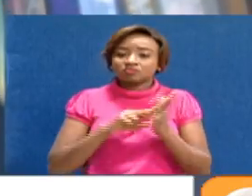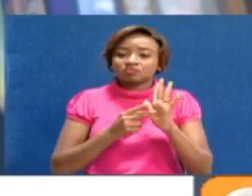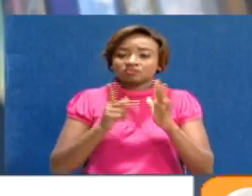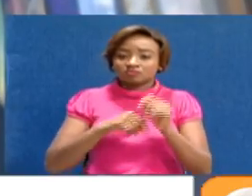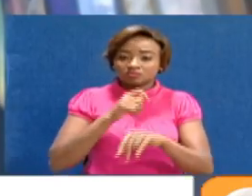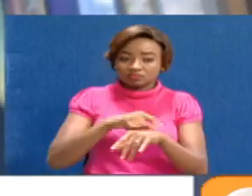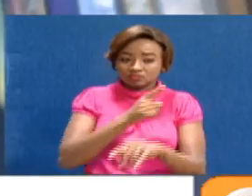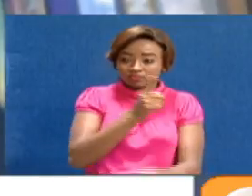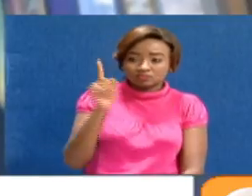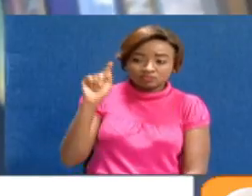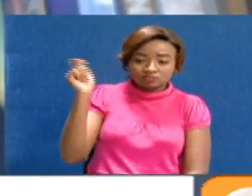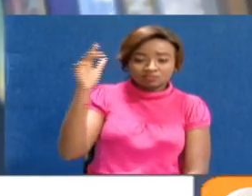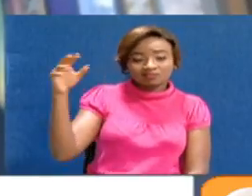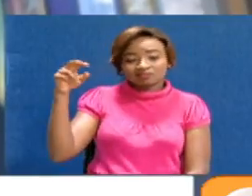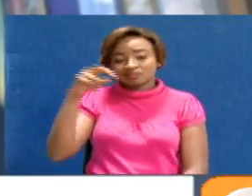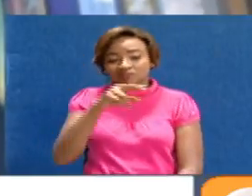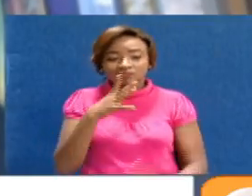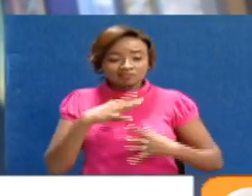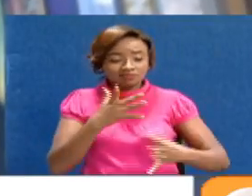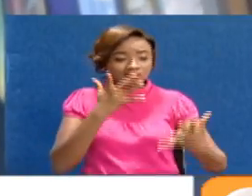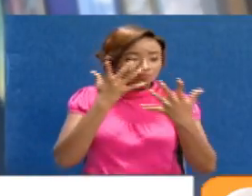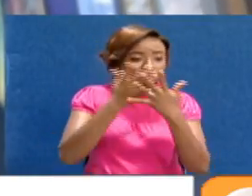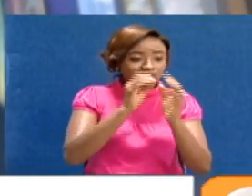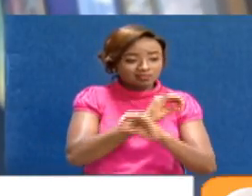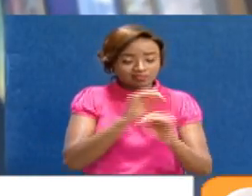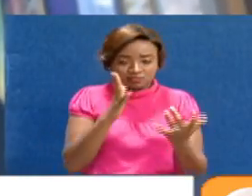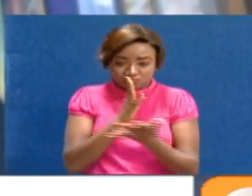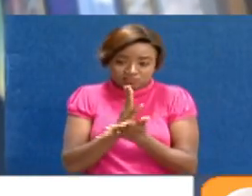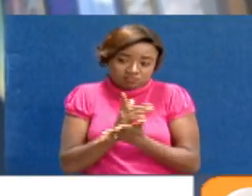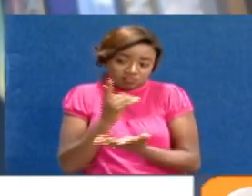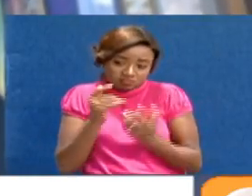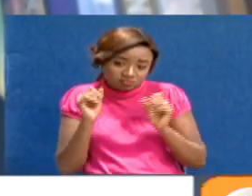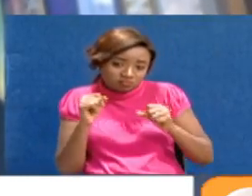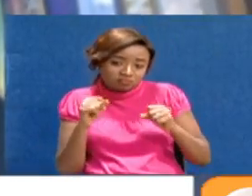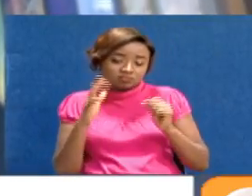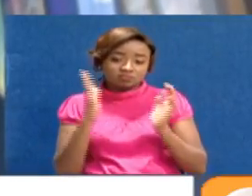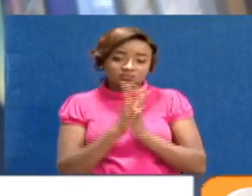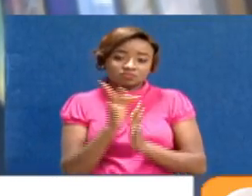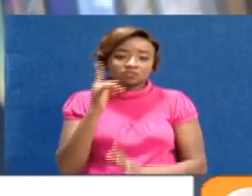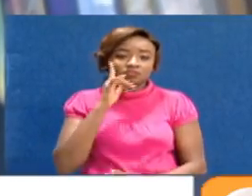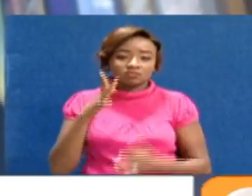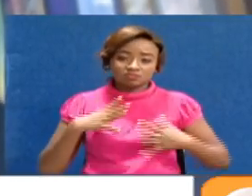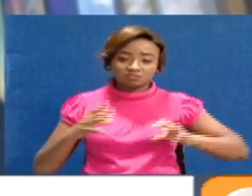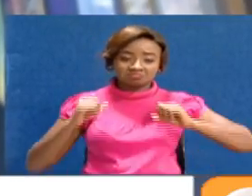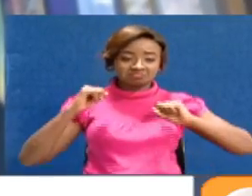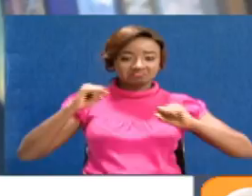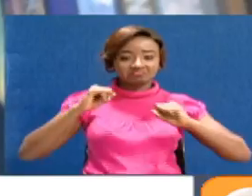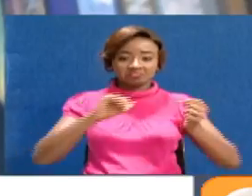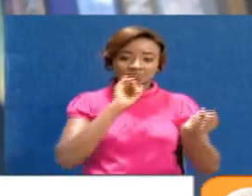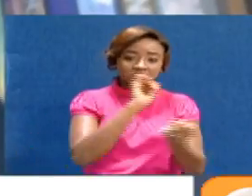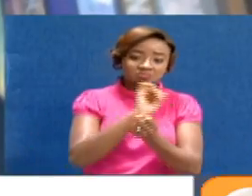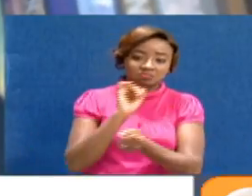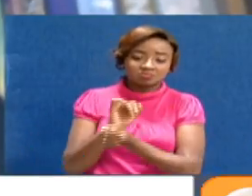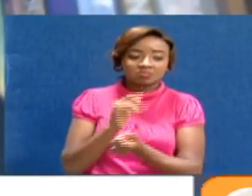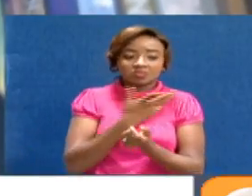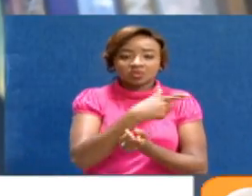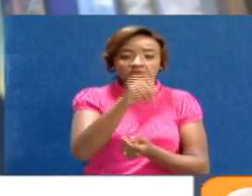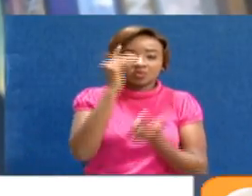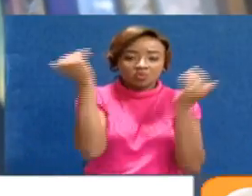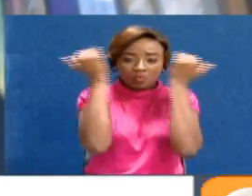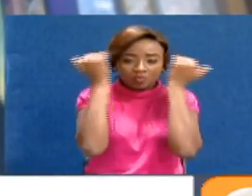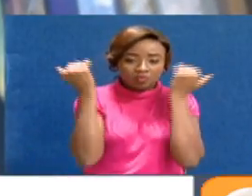don't see that, you know, they're not seeing people being punished. Yes, I agree. We've seen high-ranking officials being arraigned in court.